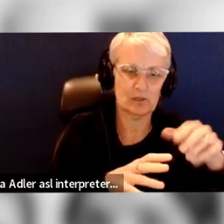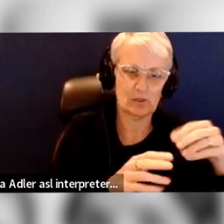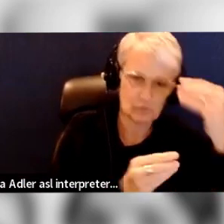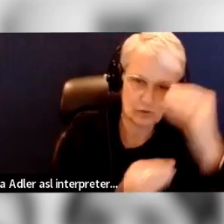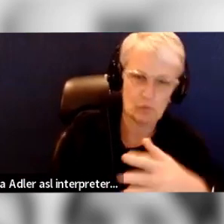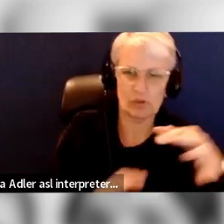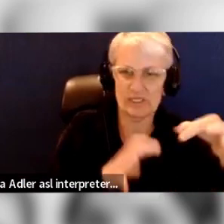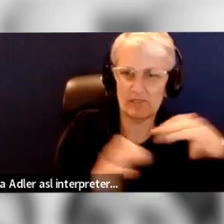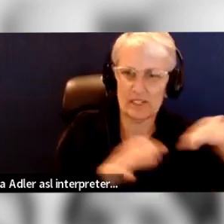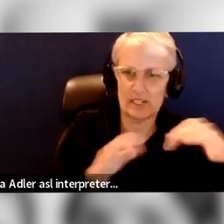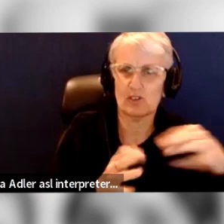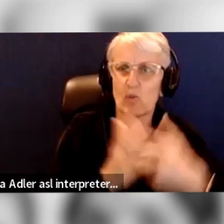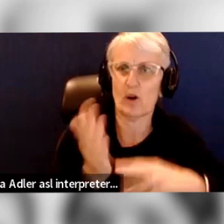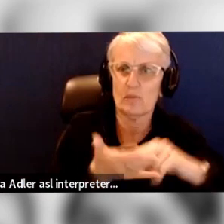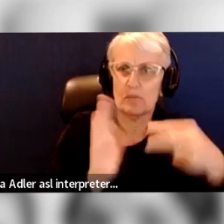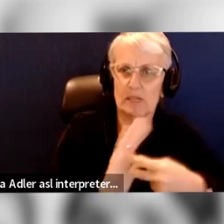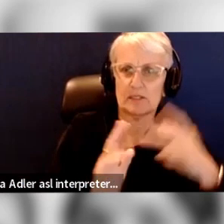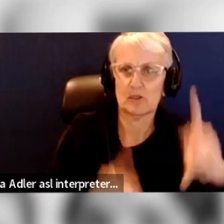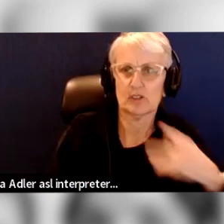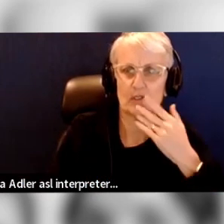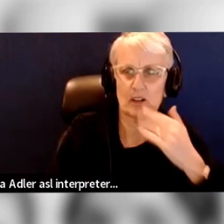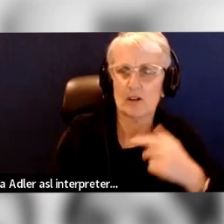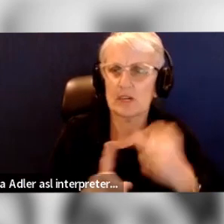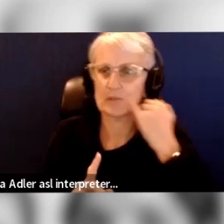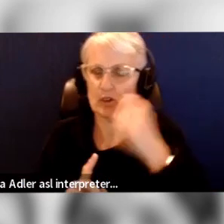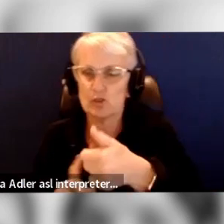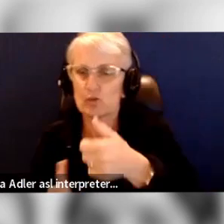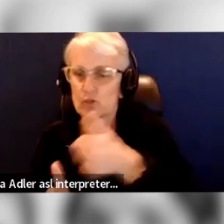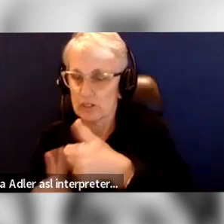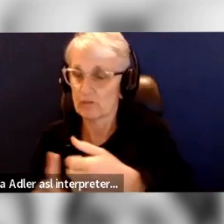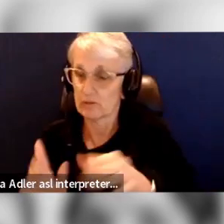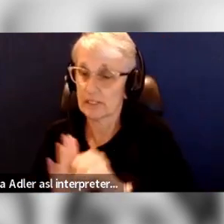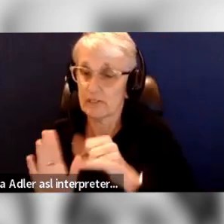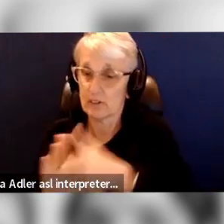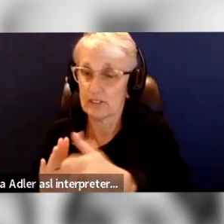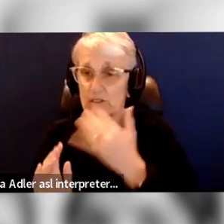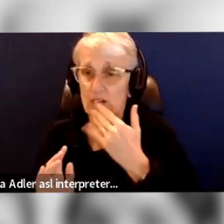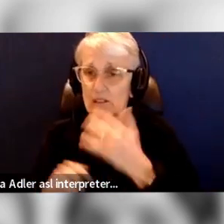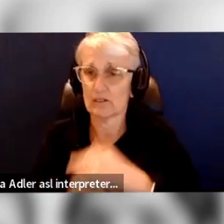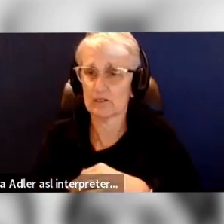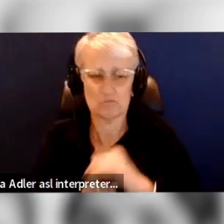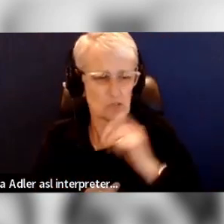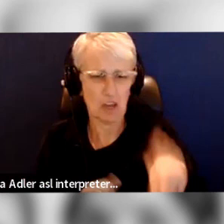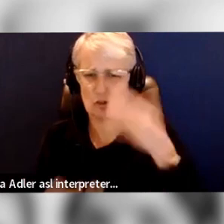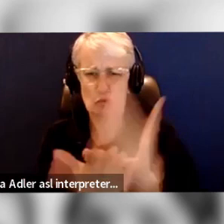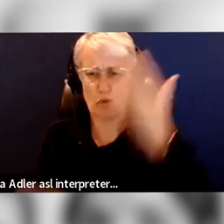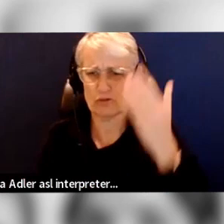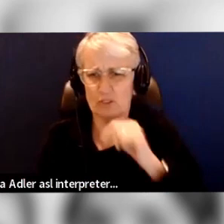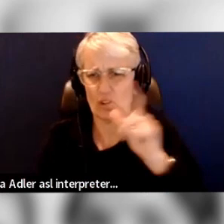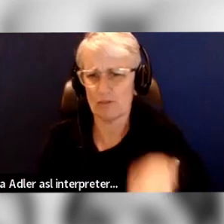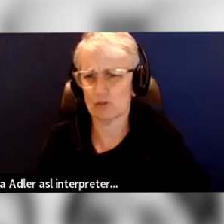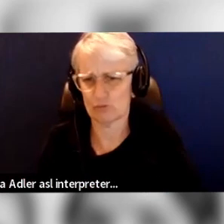any of those groups. But if you self-identify as a person of color, you will not be asked to prove it, if